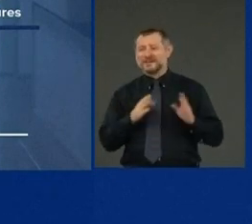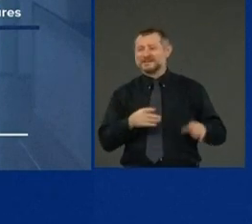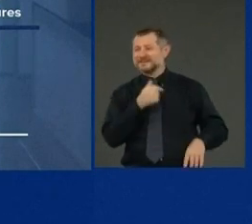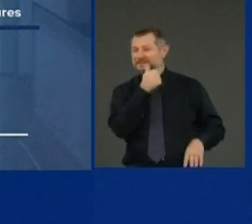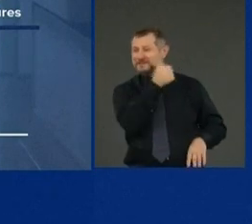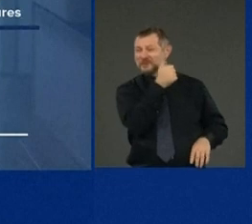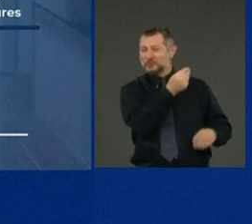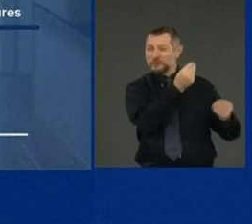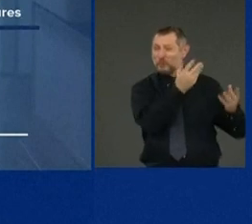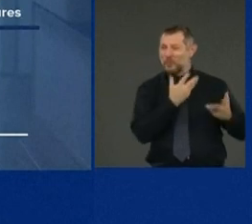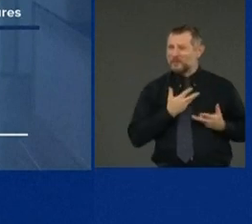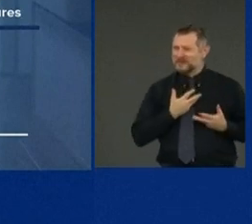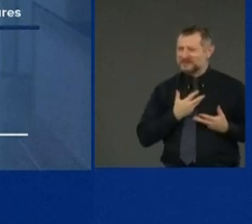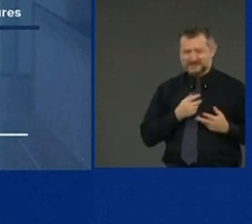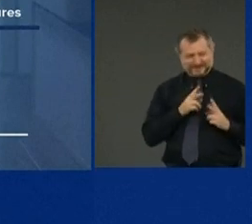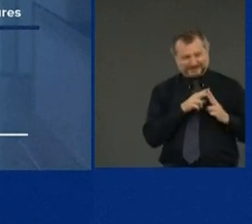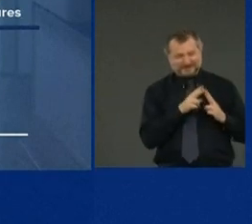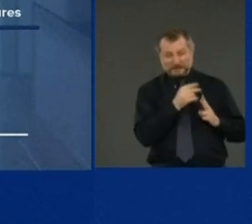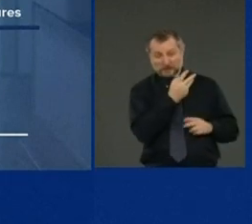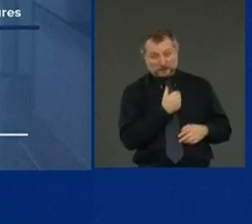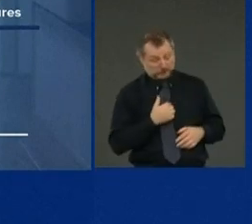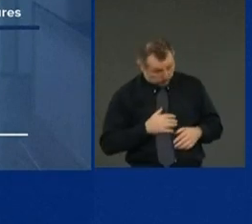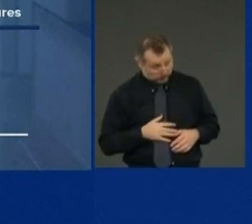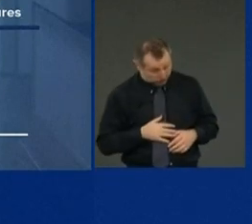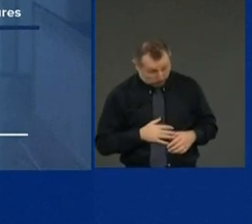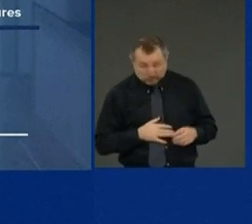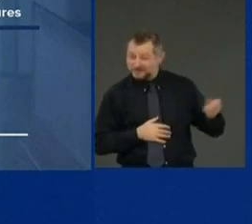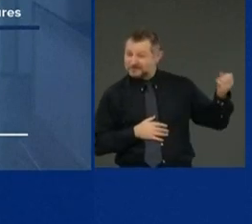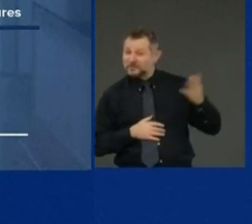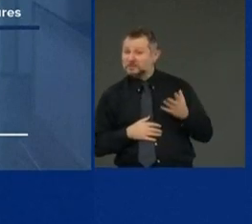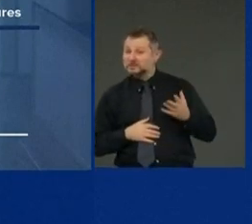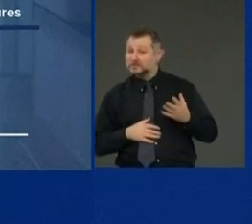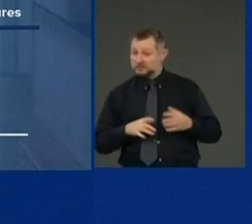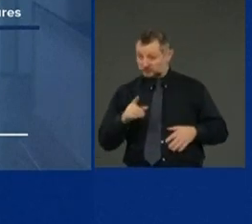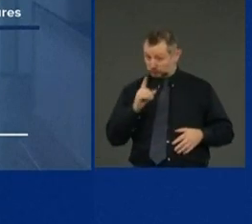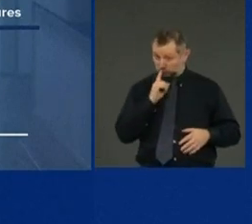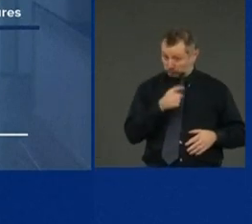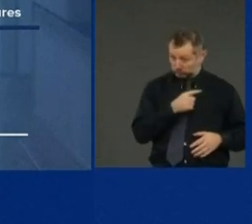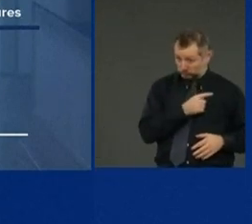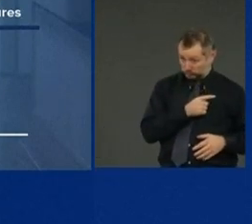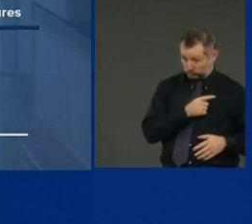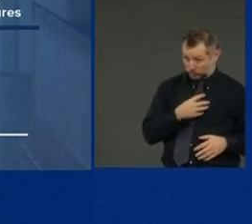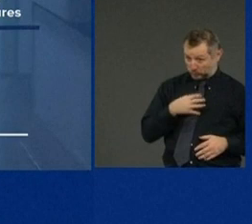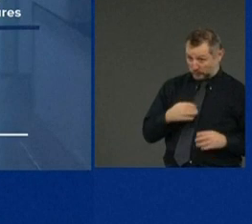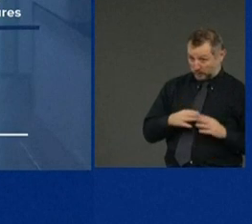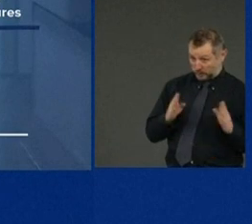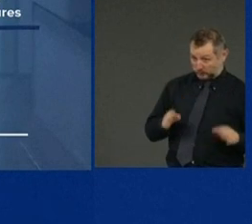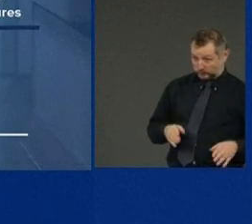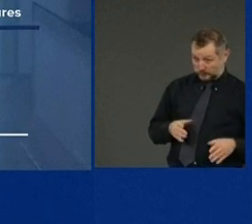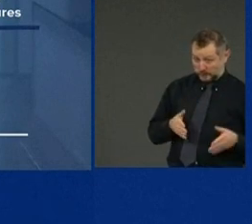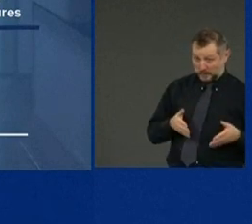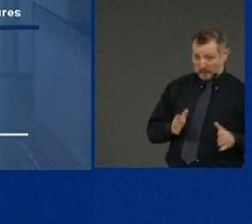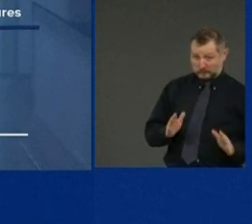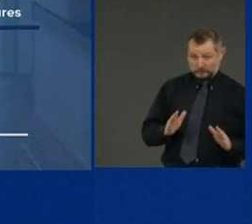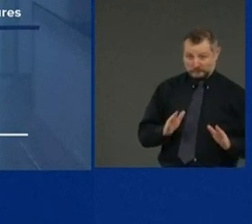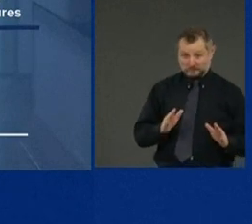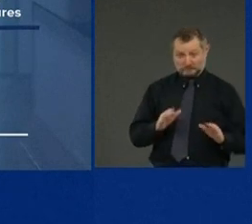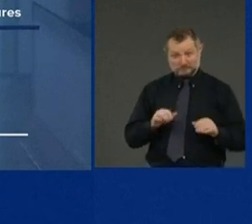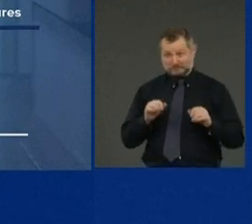The White House said it. To the extent the White House lets science speak, ever,